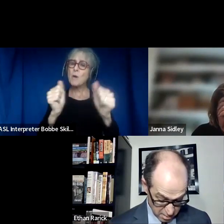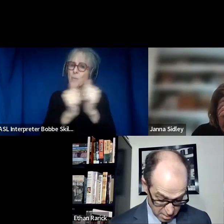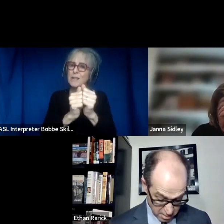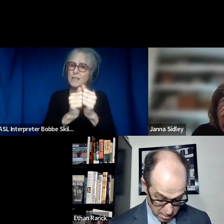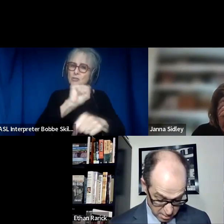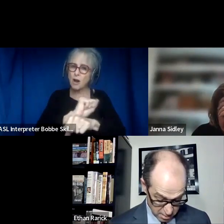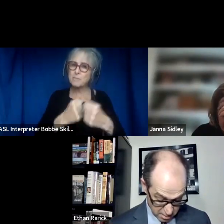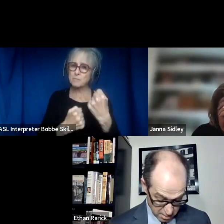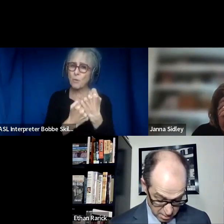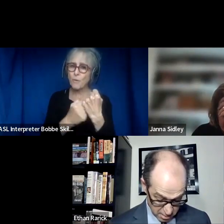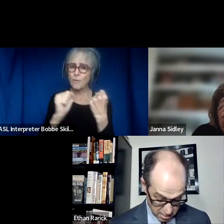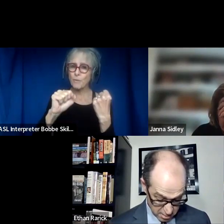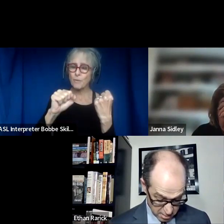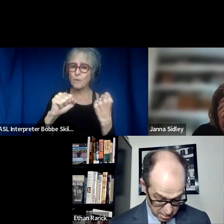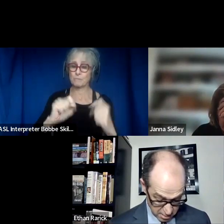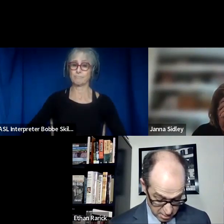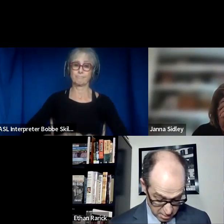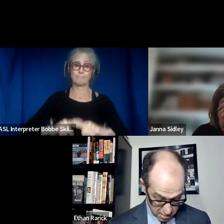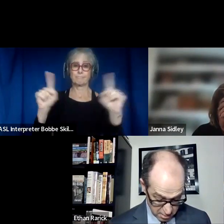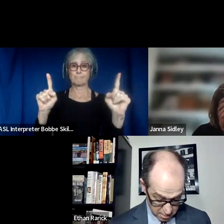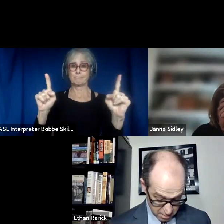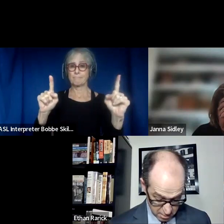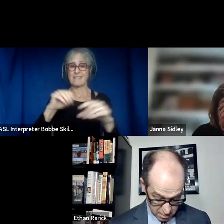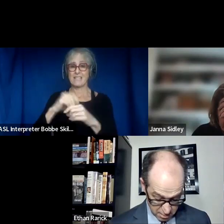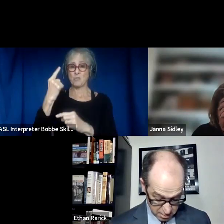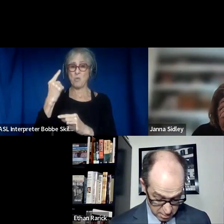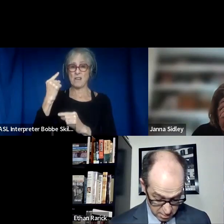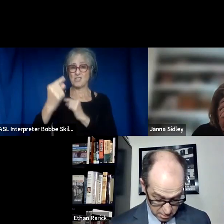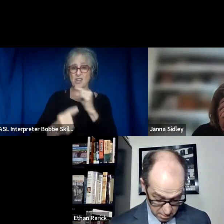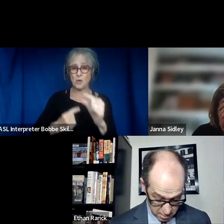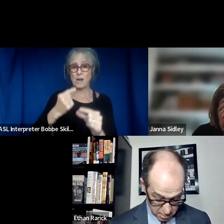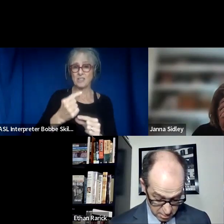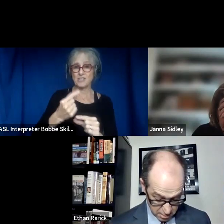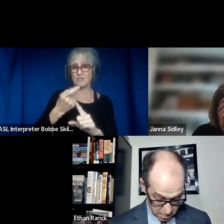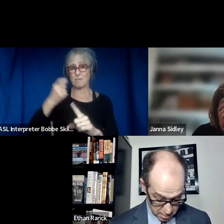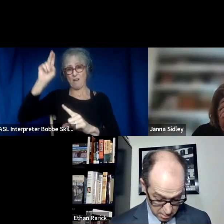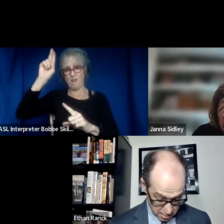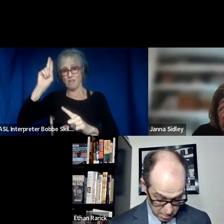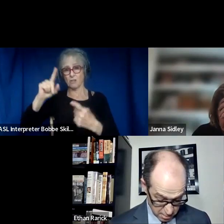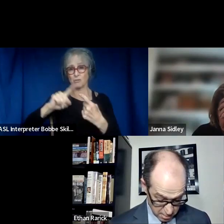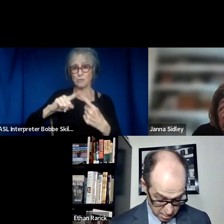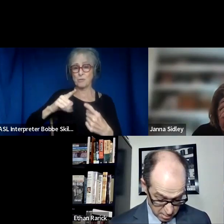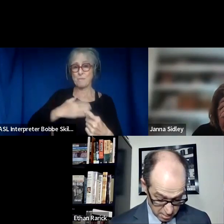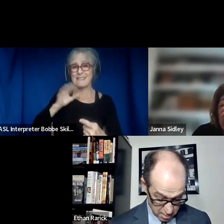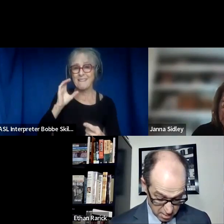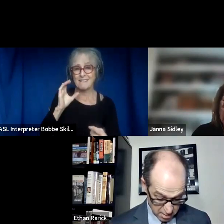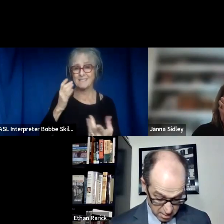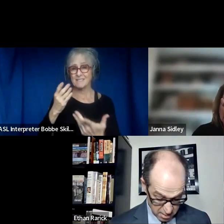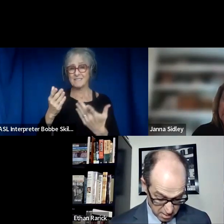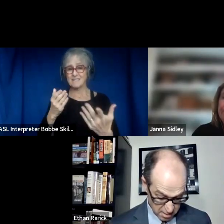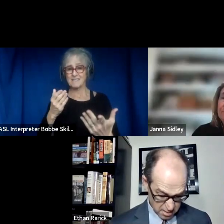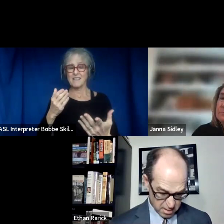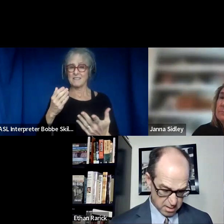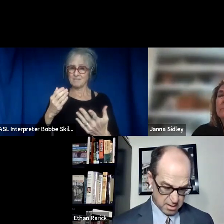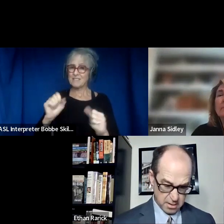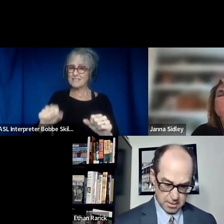I mean, this is a really stark difference in just one generation or two generations here of my cousin and my uncle, and then with the